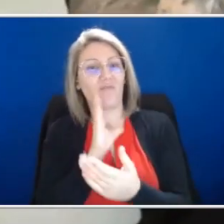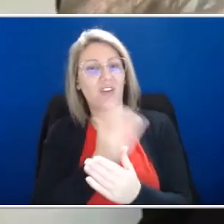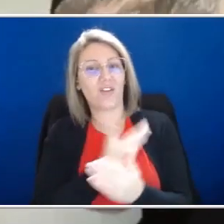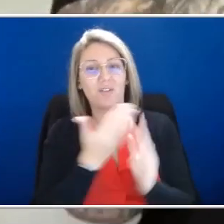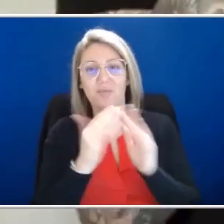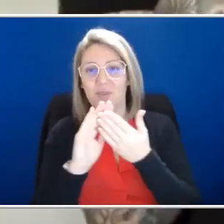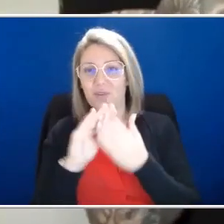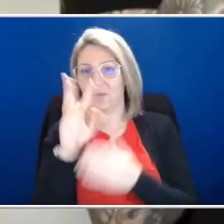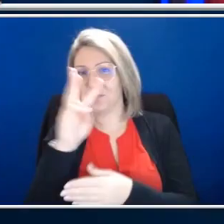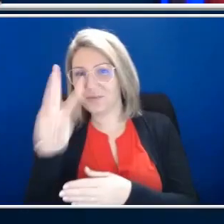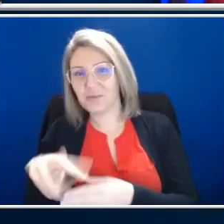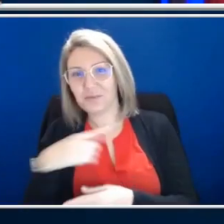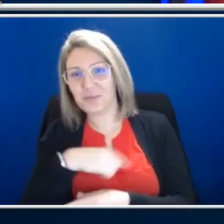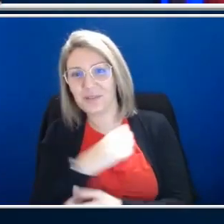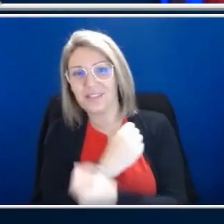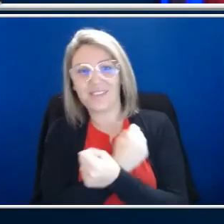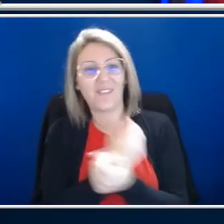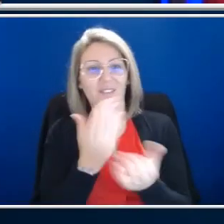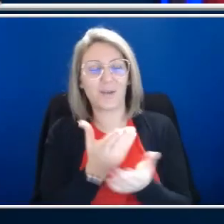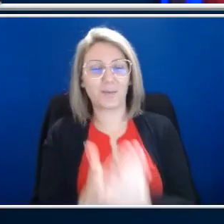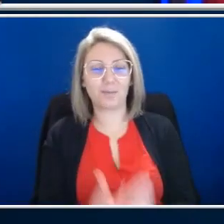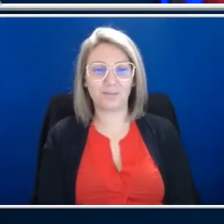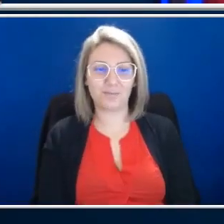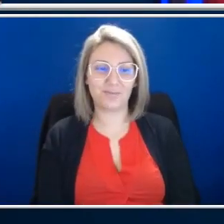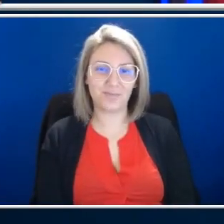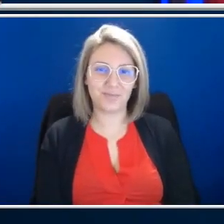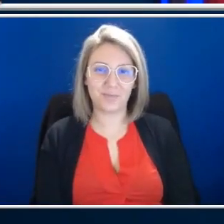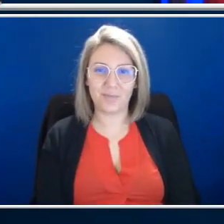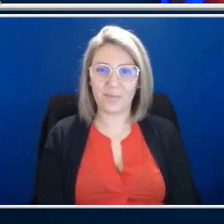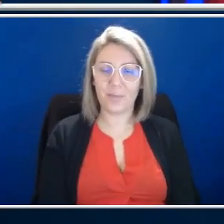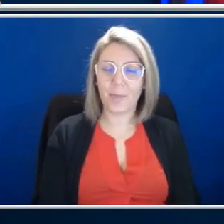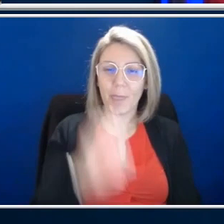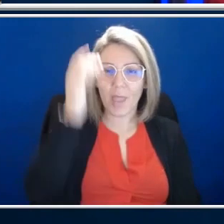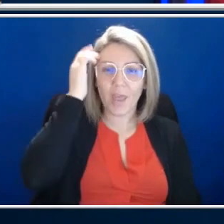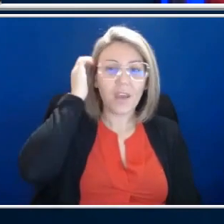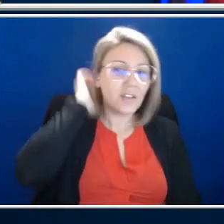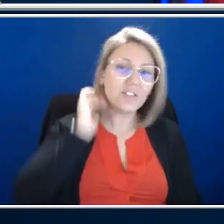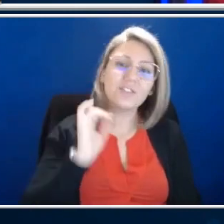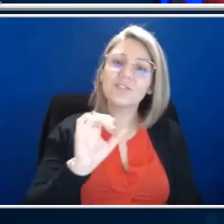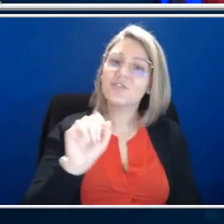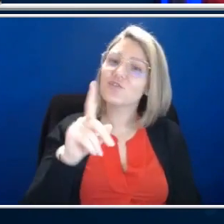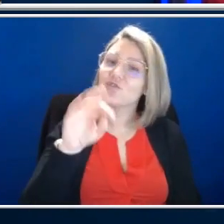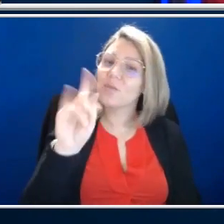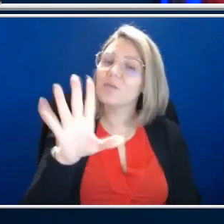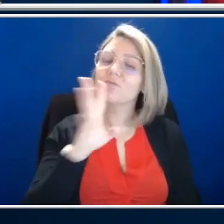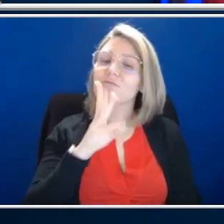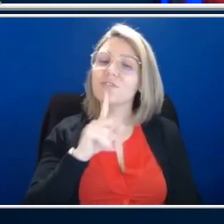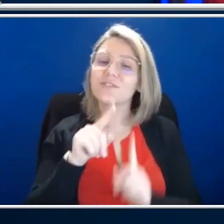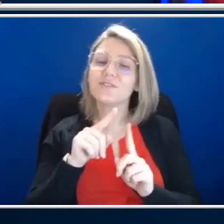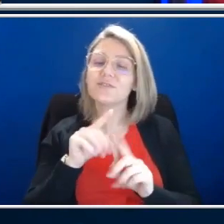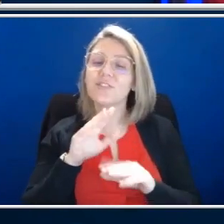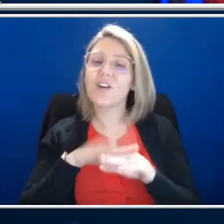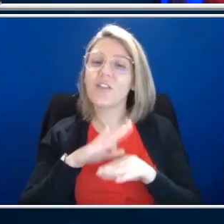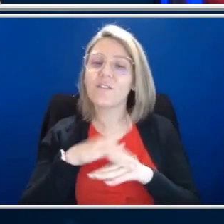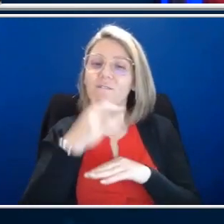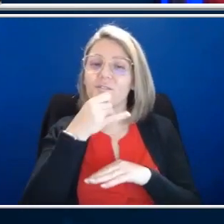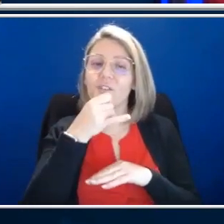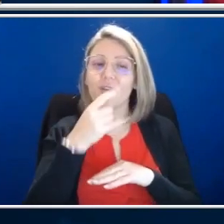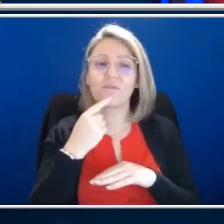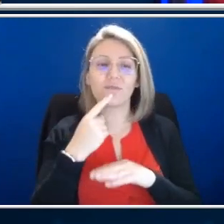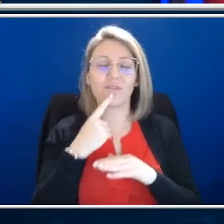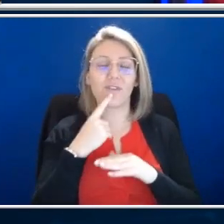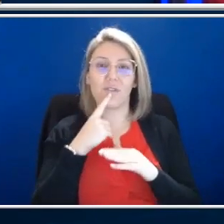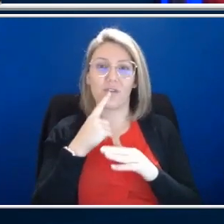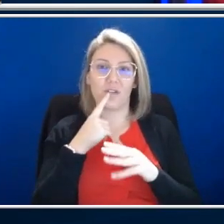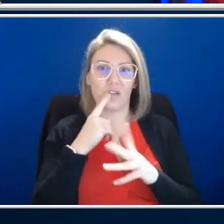We love living here. Shelby, you talked to me a little bit on the phone about the sheer outpouring of support that